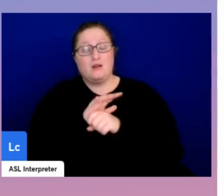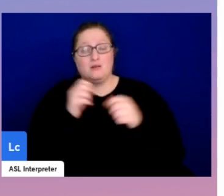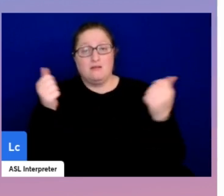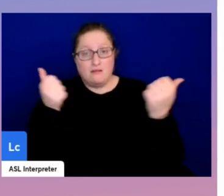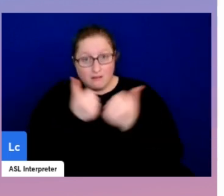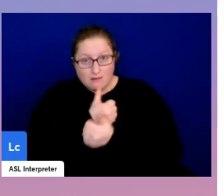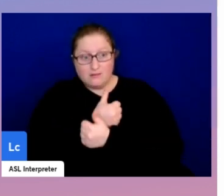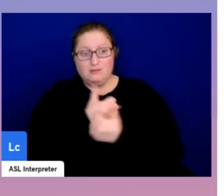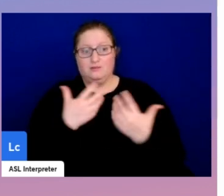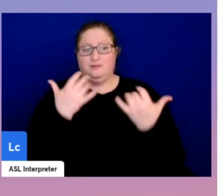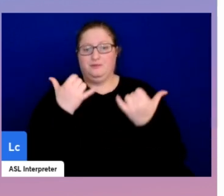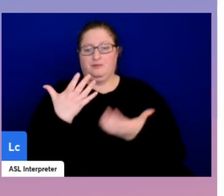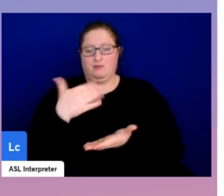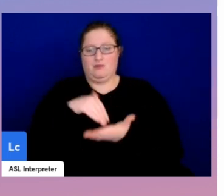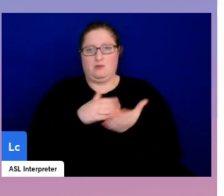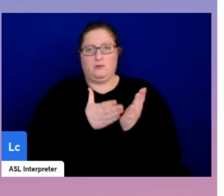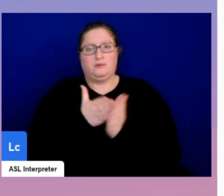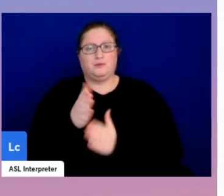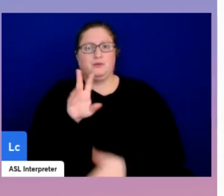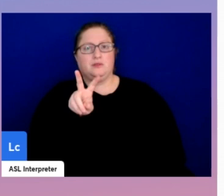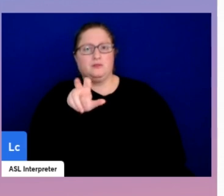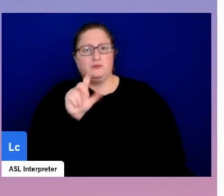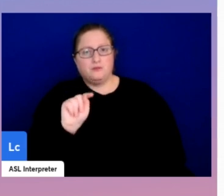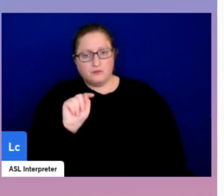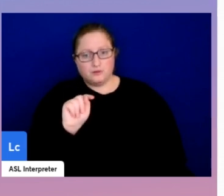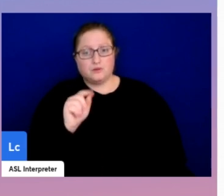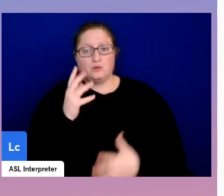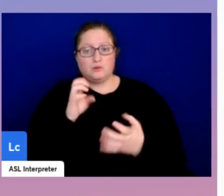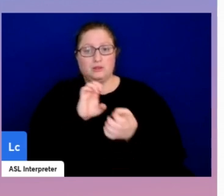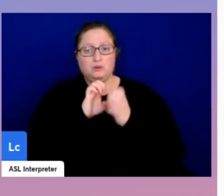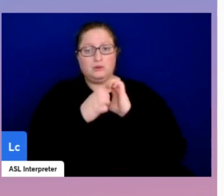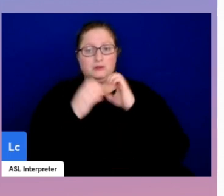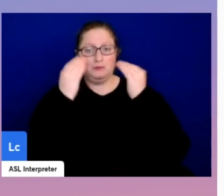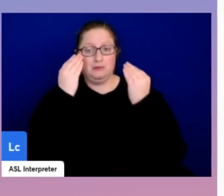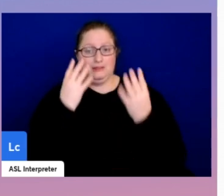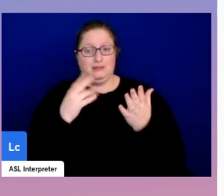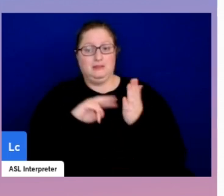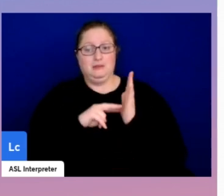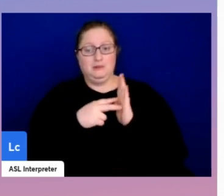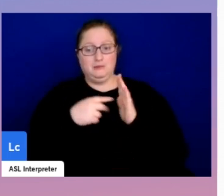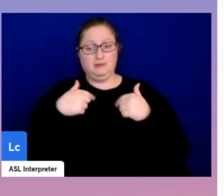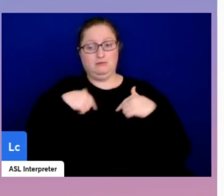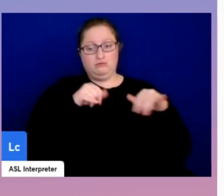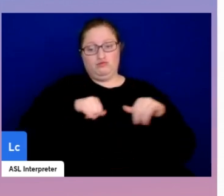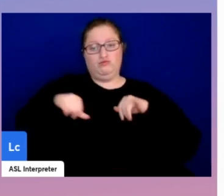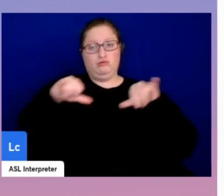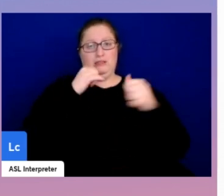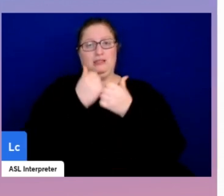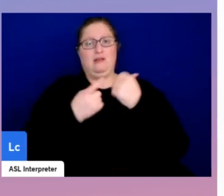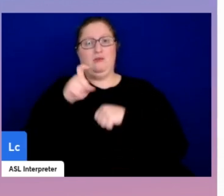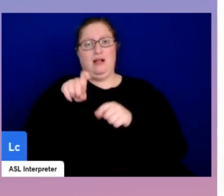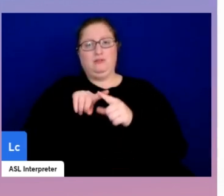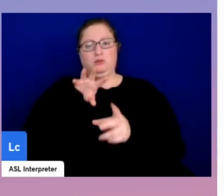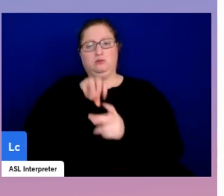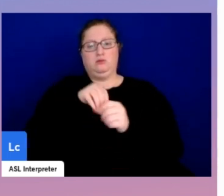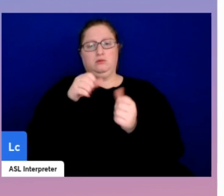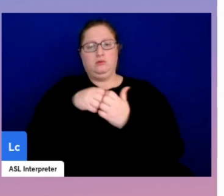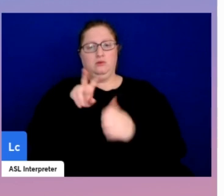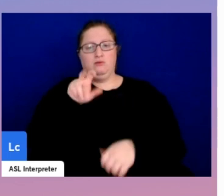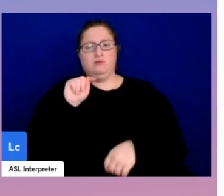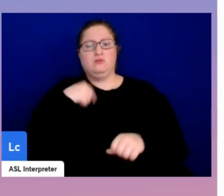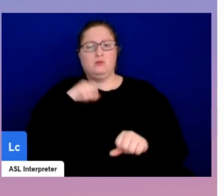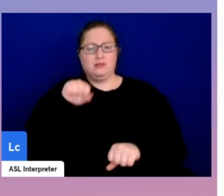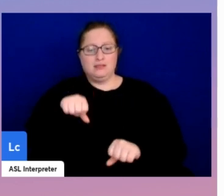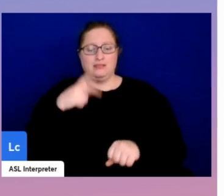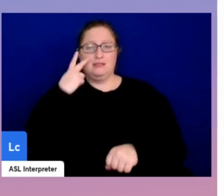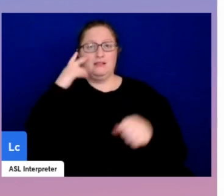is now central through Vault. If you want to encrypt data, I'm making the standard that everyone has to interact with Vault, so that way I can see a full audit